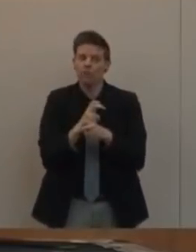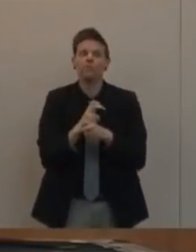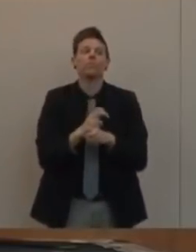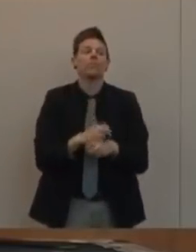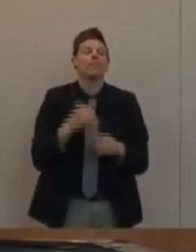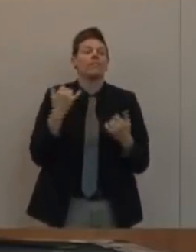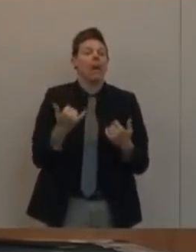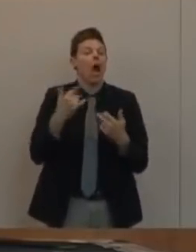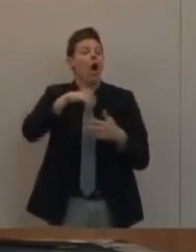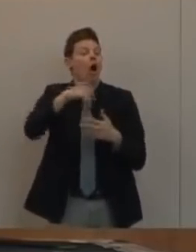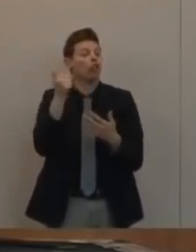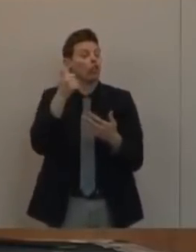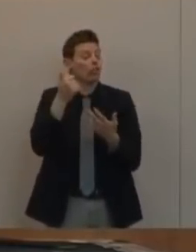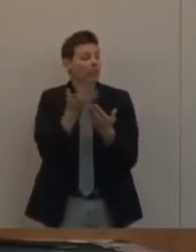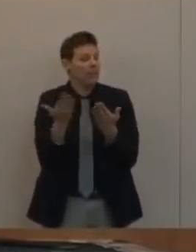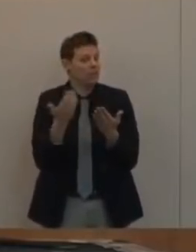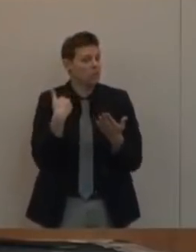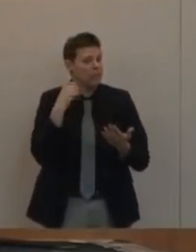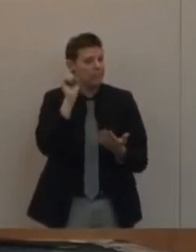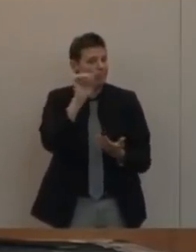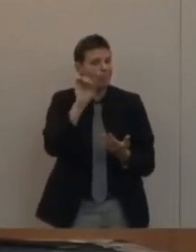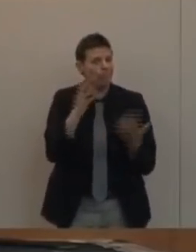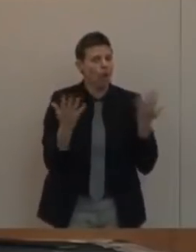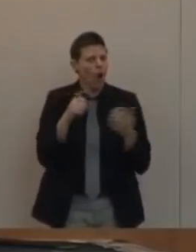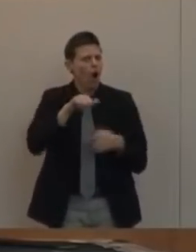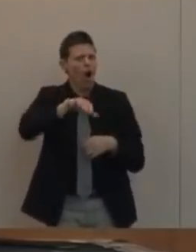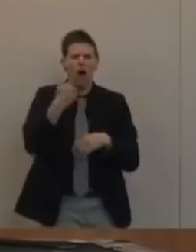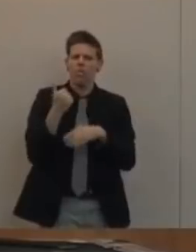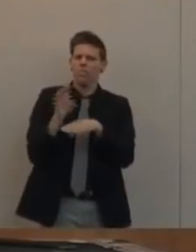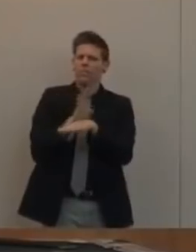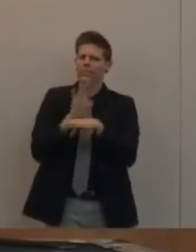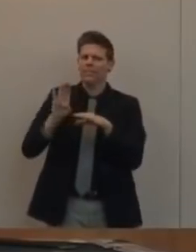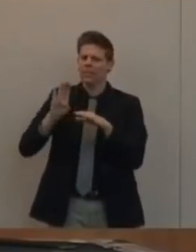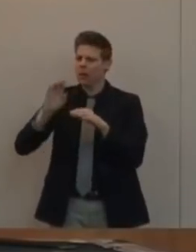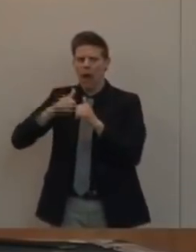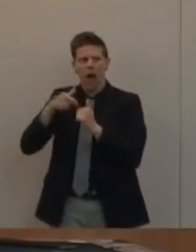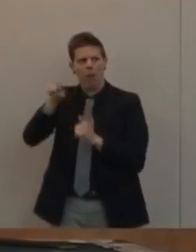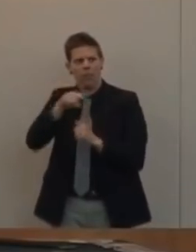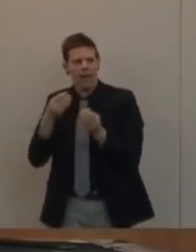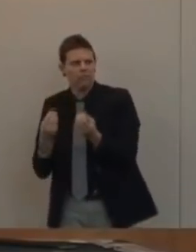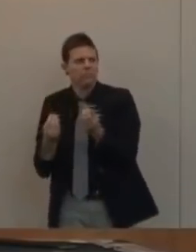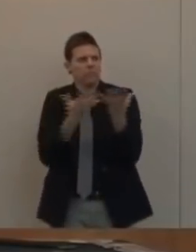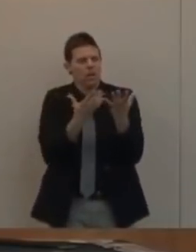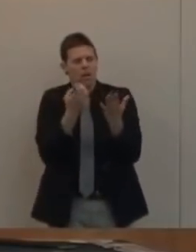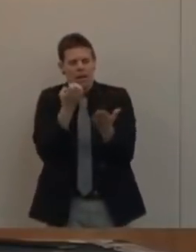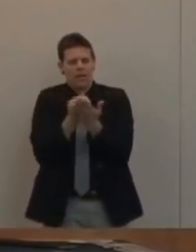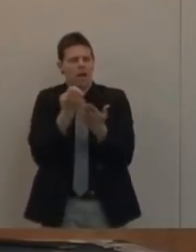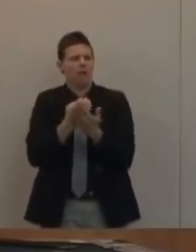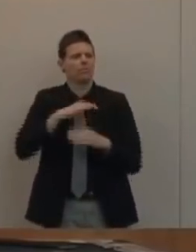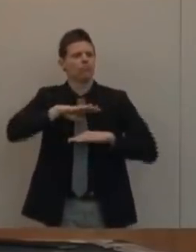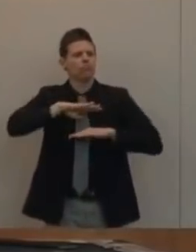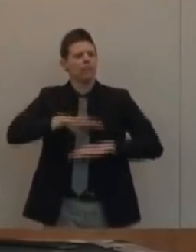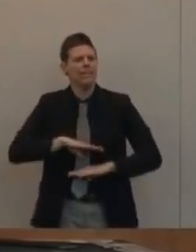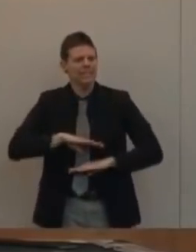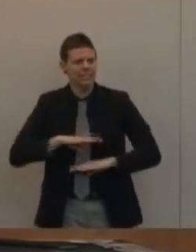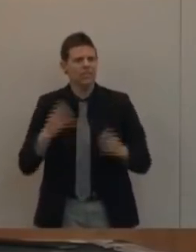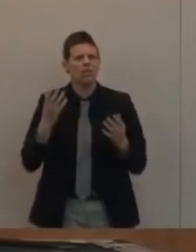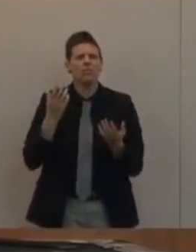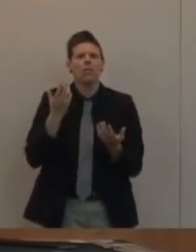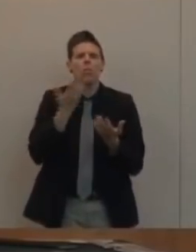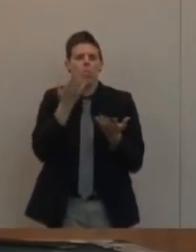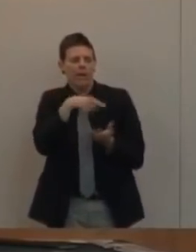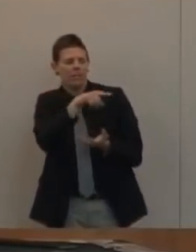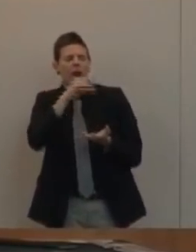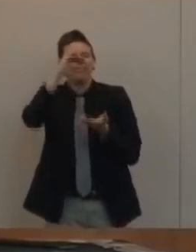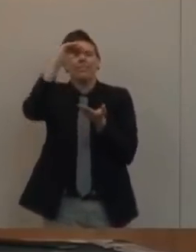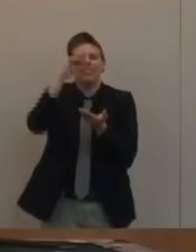which businesses provide an economic relief recovery efforts provide the least amount of risk. And so